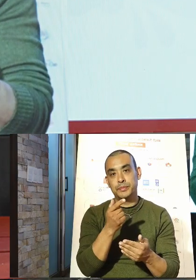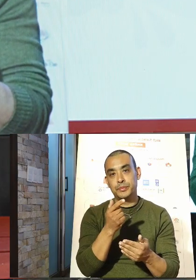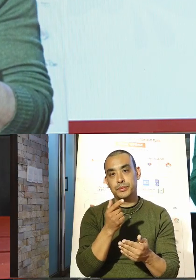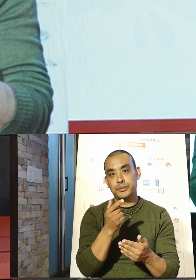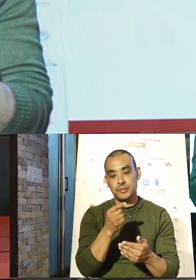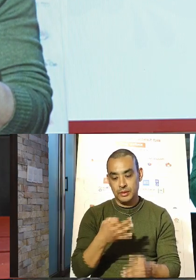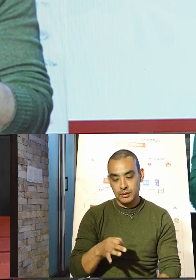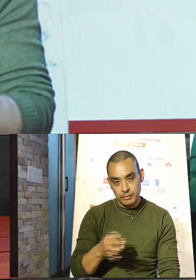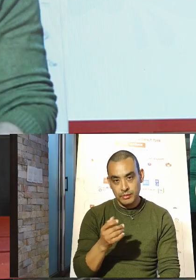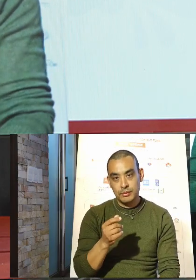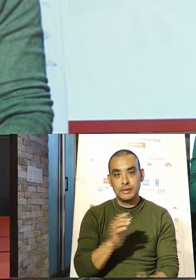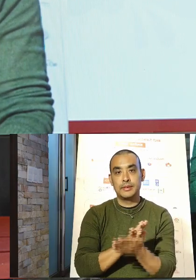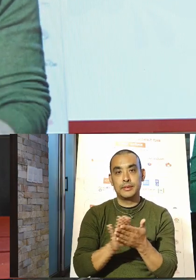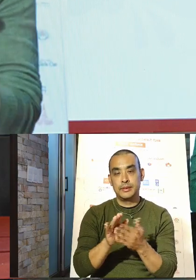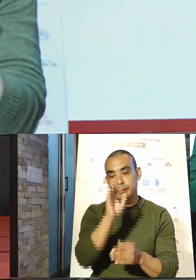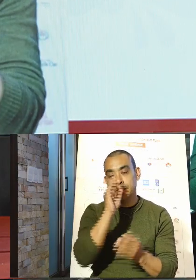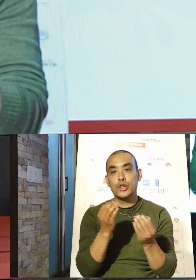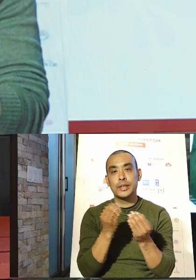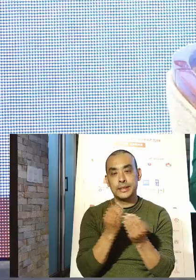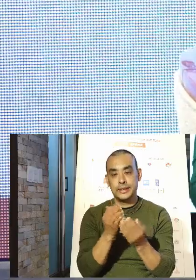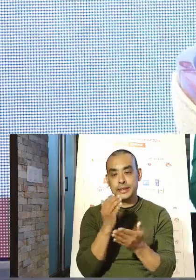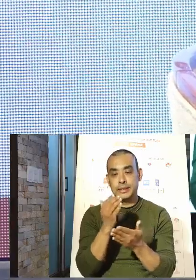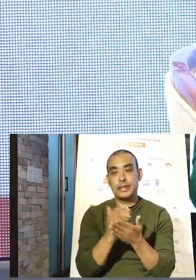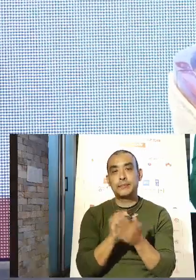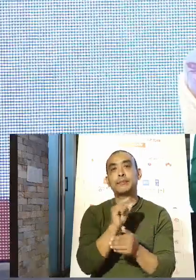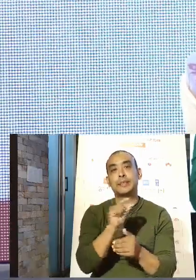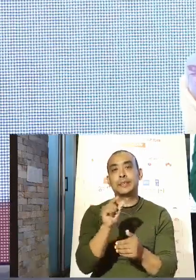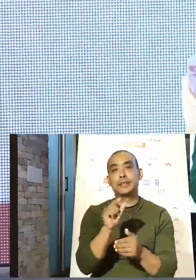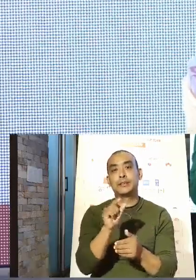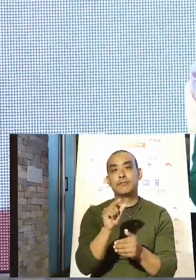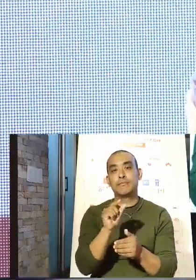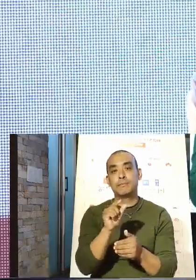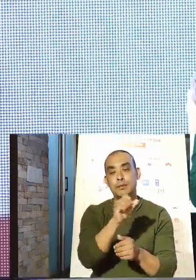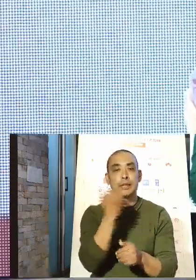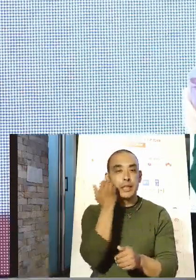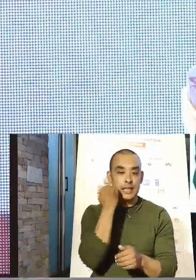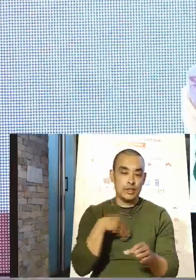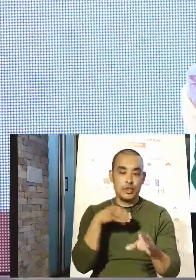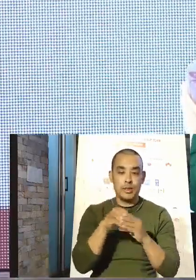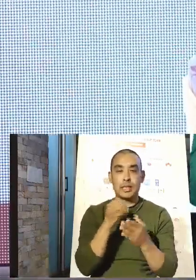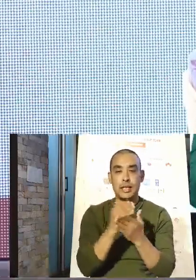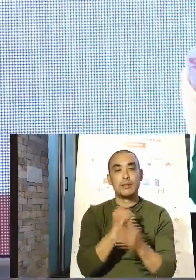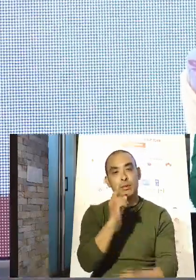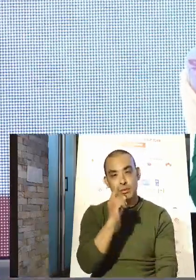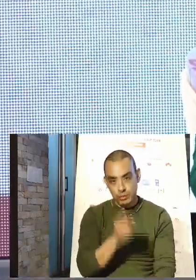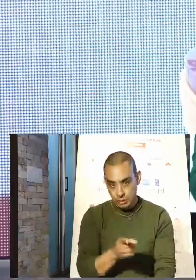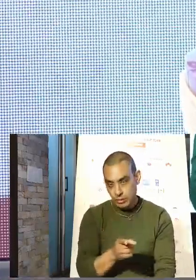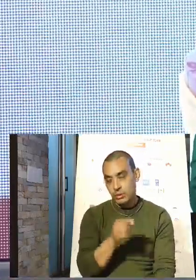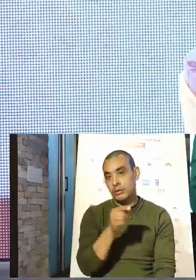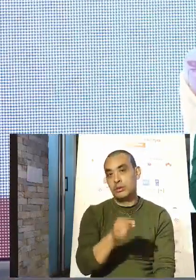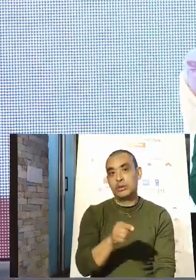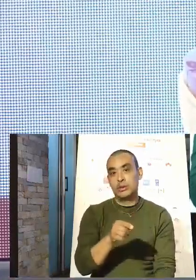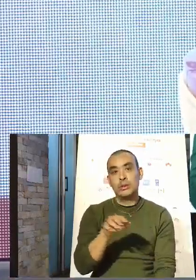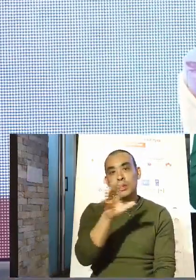this menstrual basically dignified menstruation program is a part of the boys engagement program which we are taking.